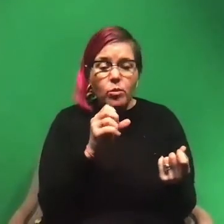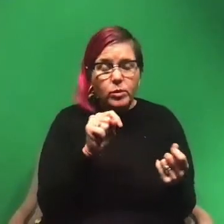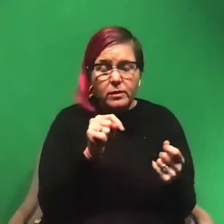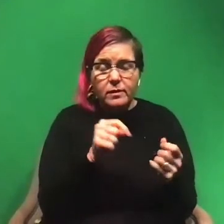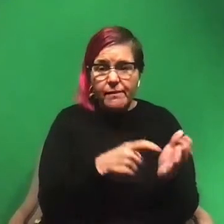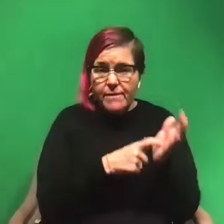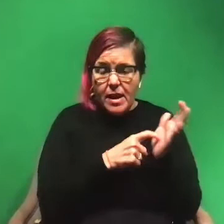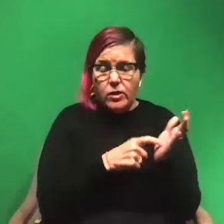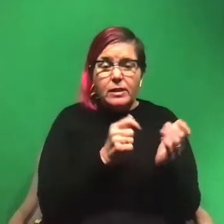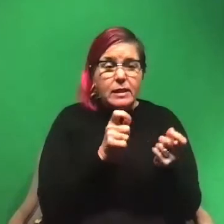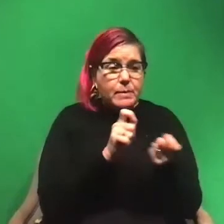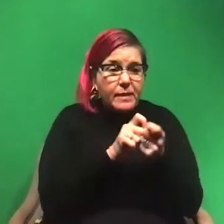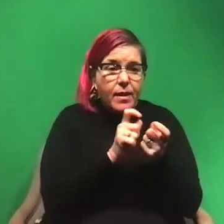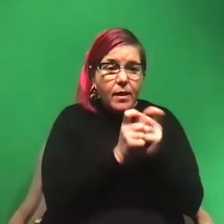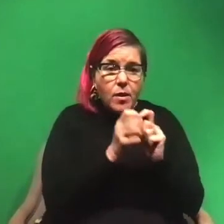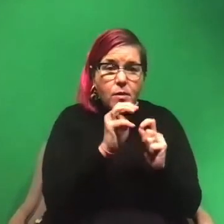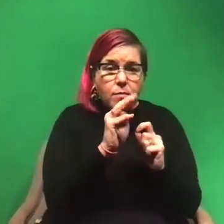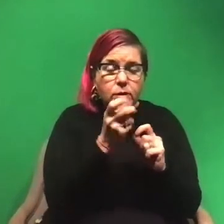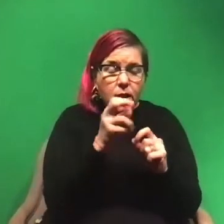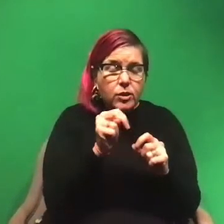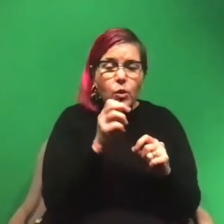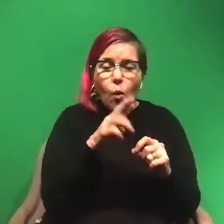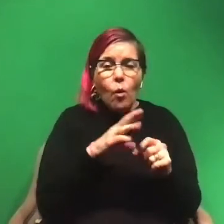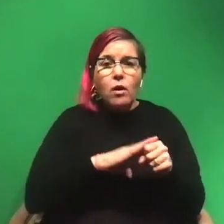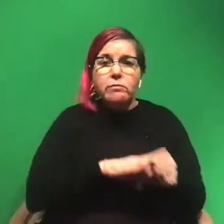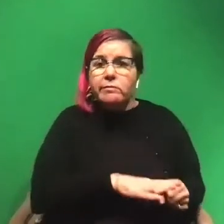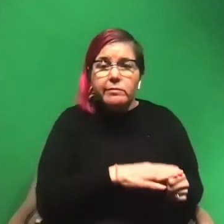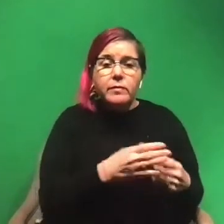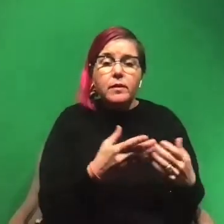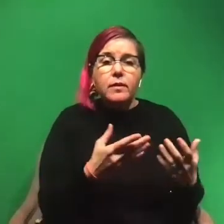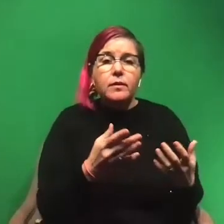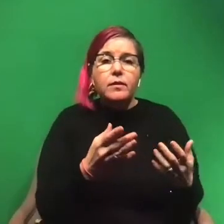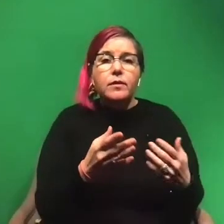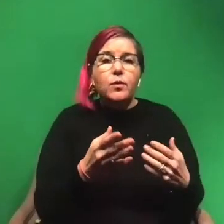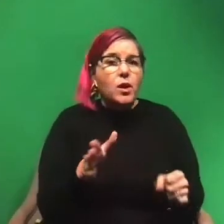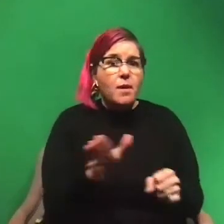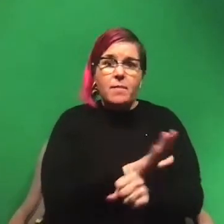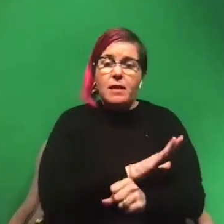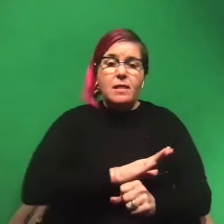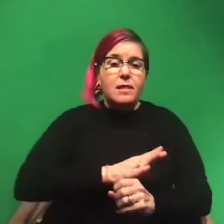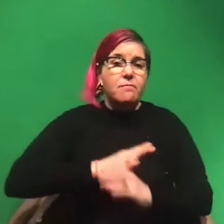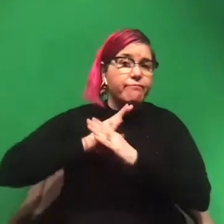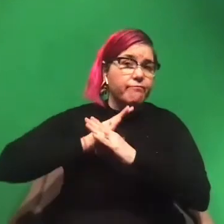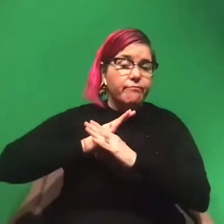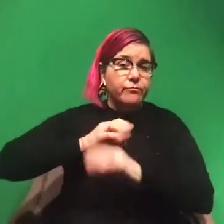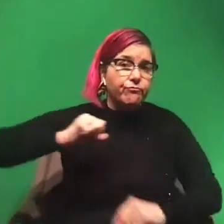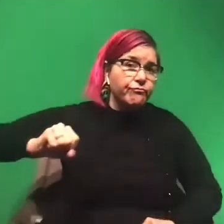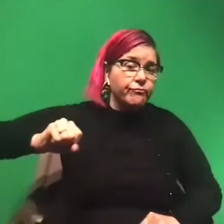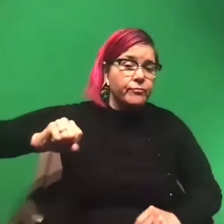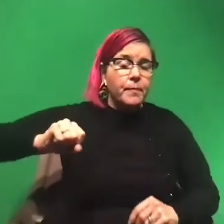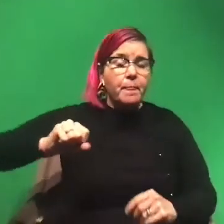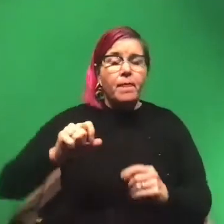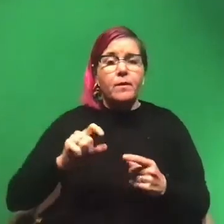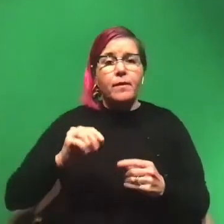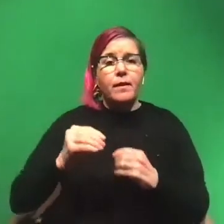mutation or suppression or whatever you want to call it that will render you completely resistant to an infection, but it